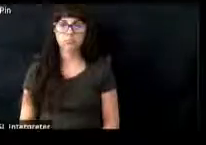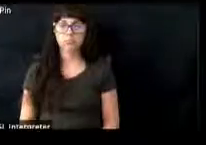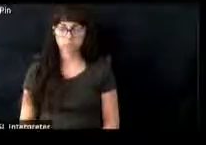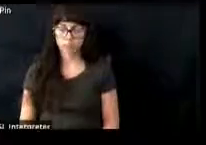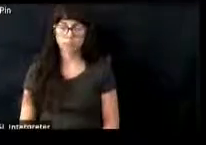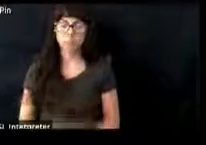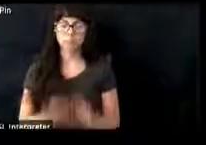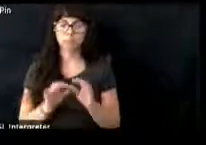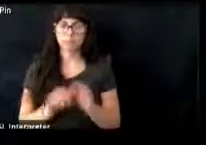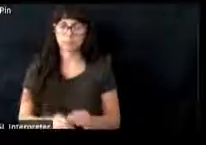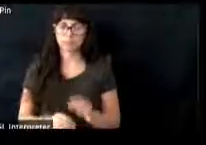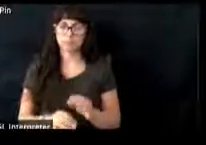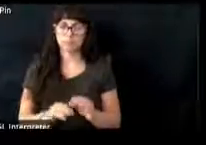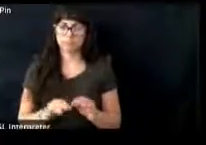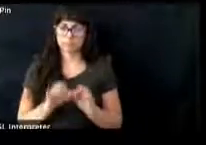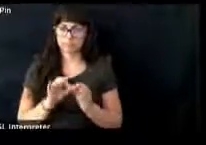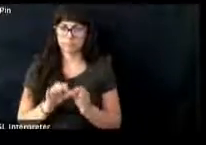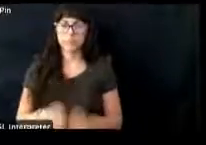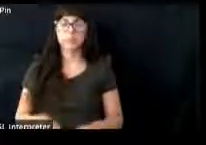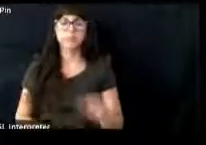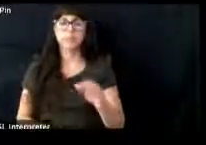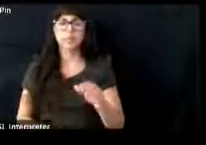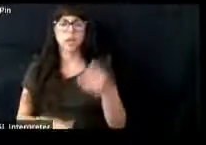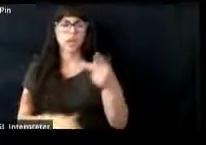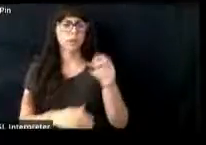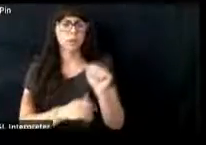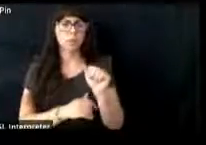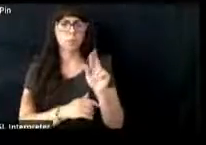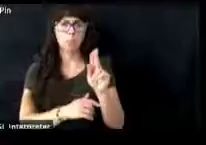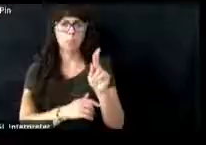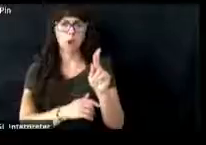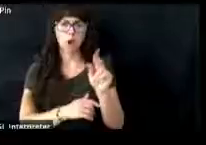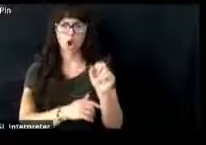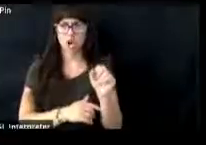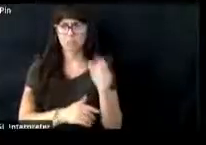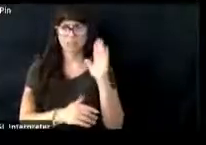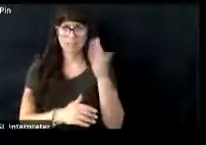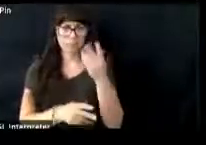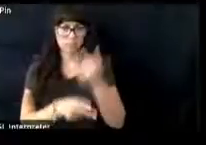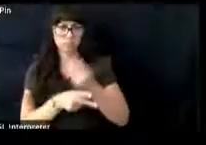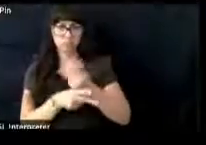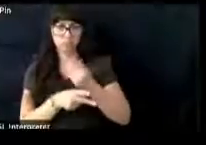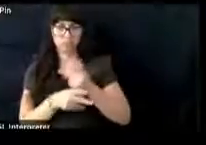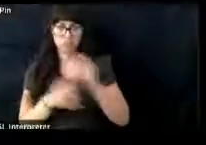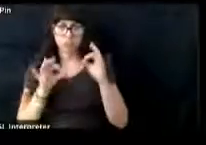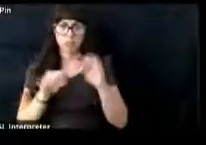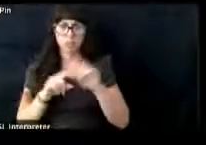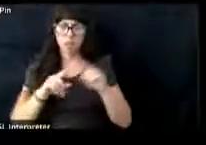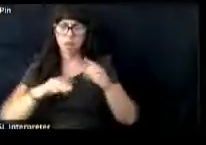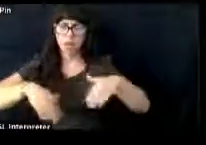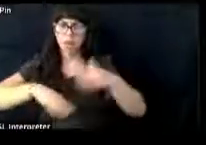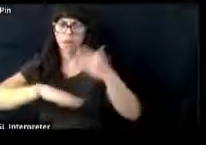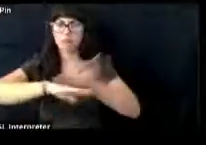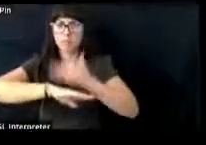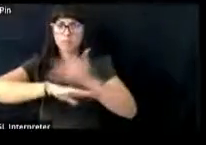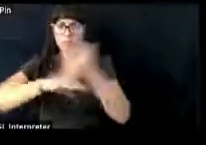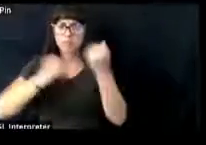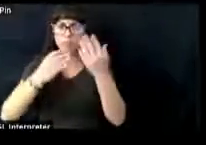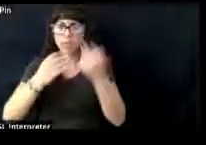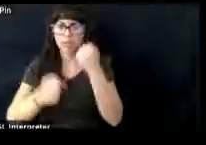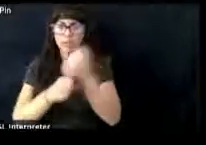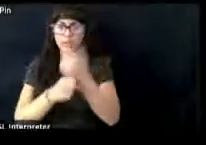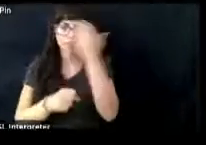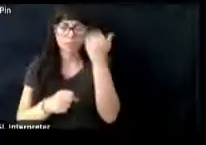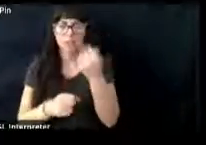So the parks are well taken care of. However, they have not been remodeled in many years because of lack